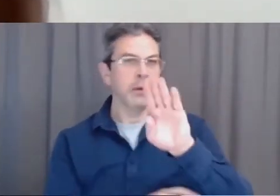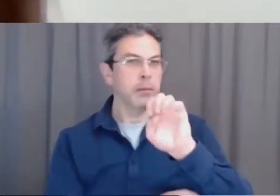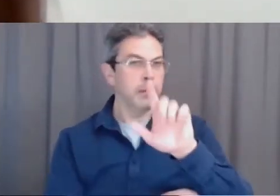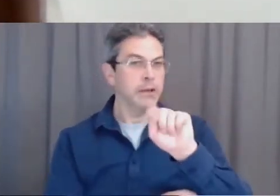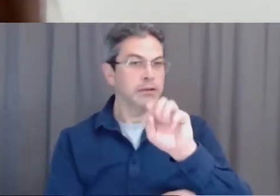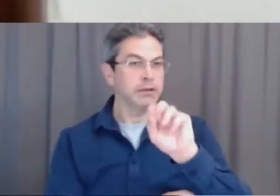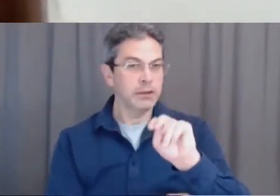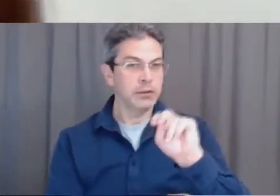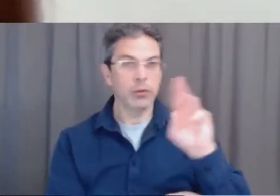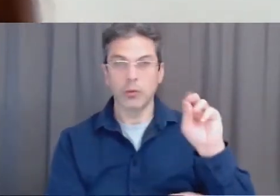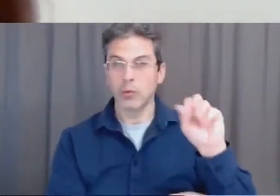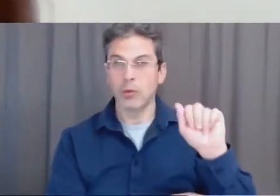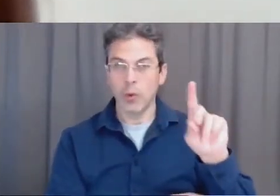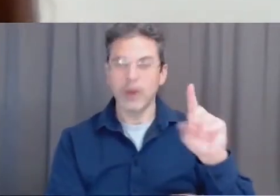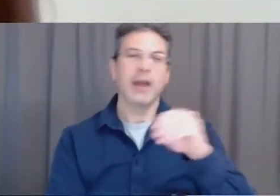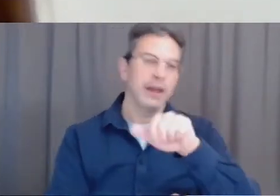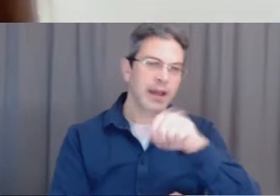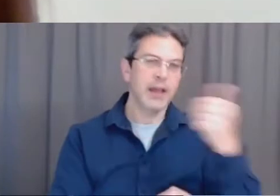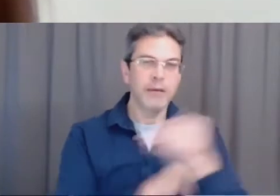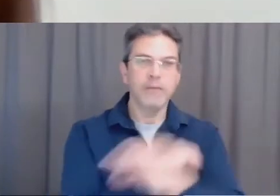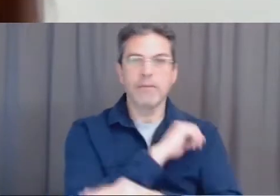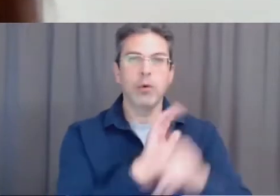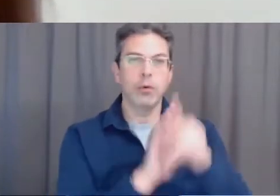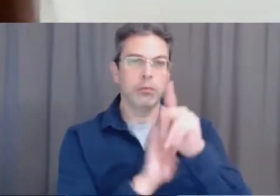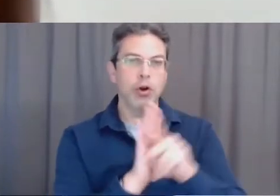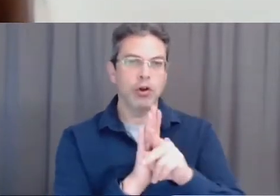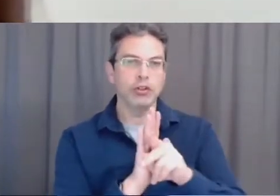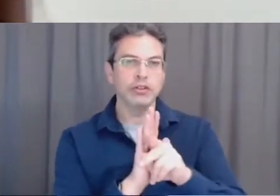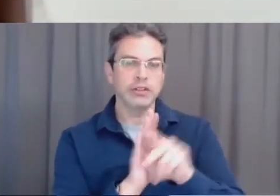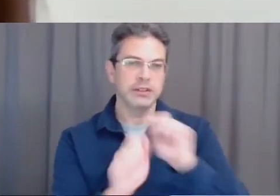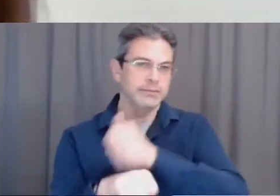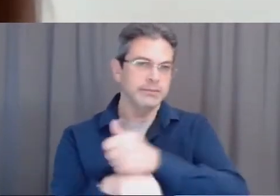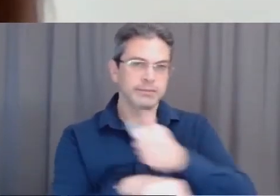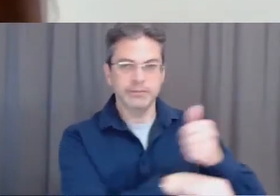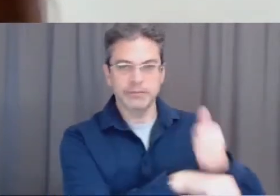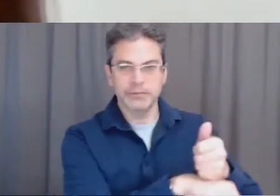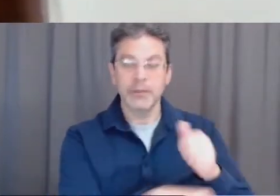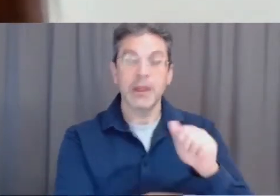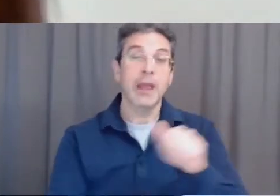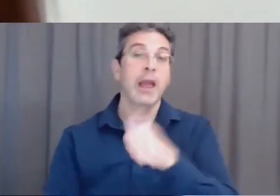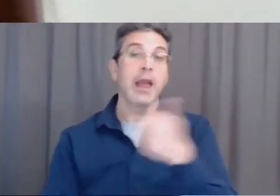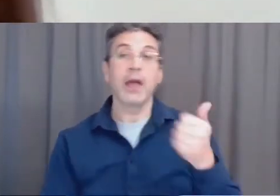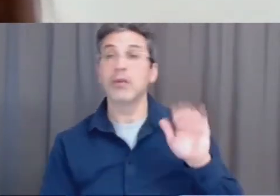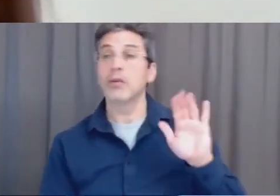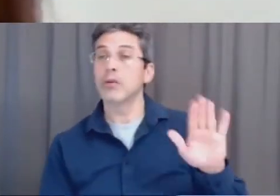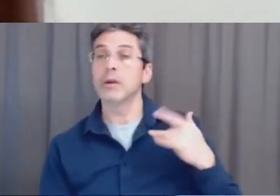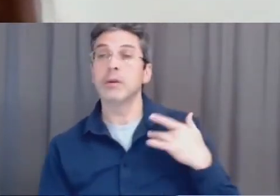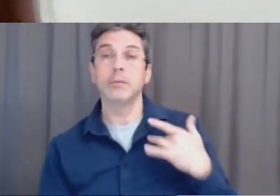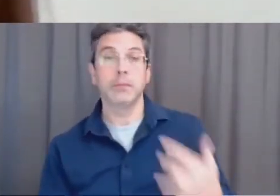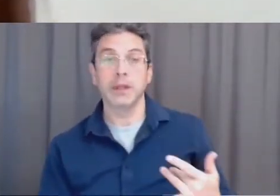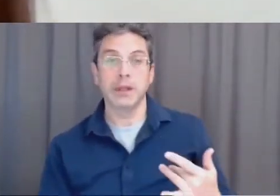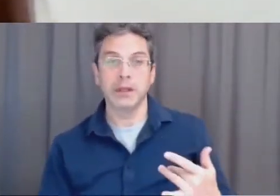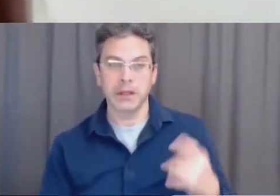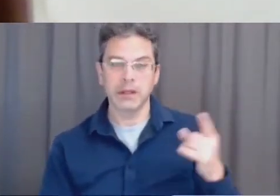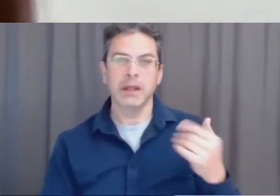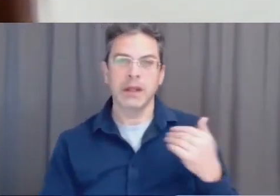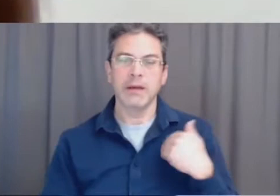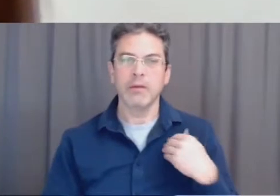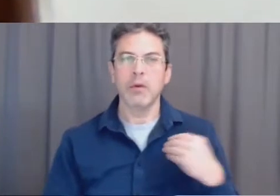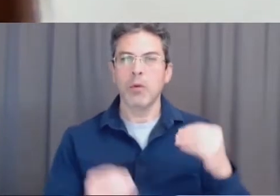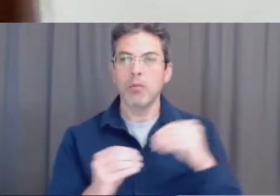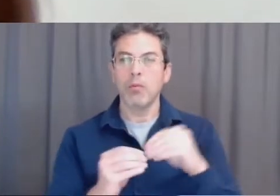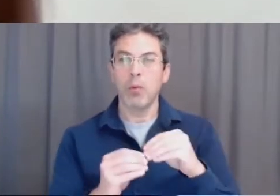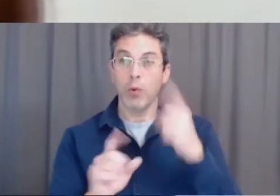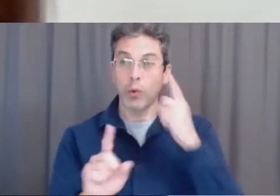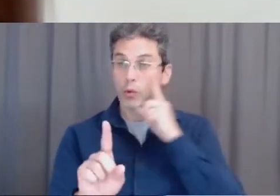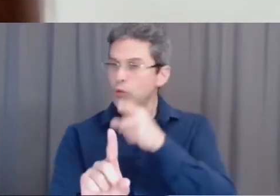policy initiatives. Another characteristic of China's current international relations is that it has more of an omnidirectional